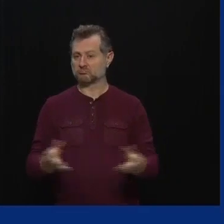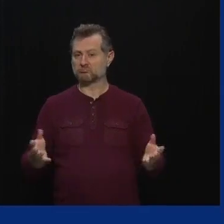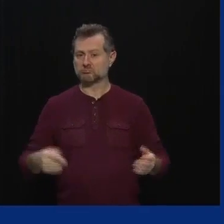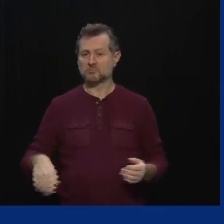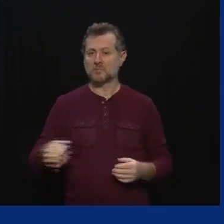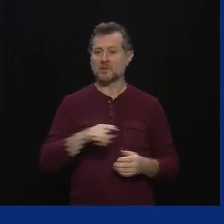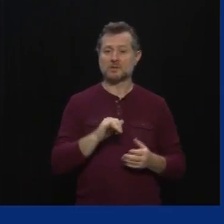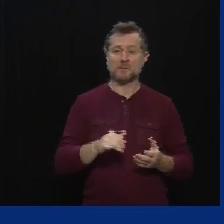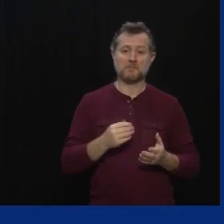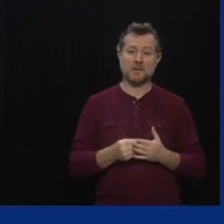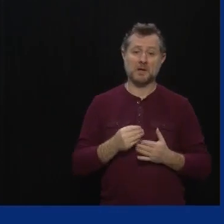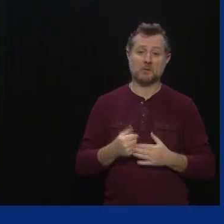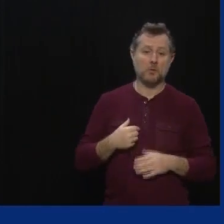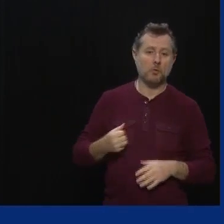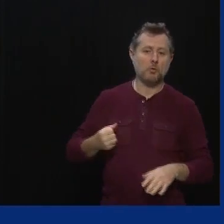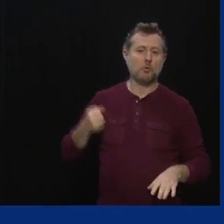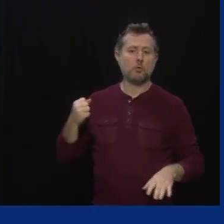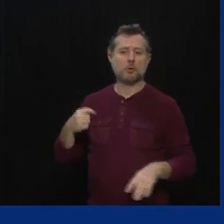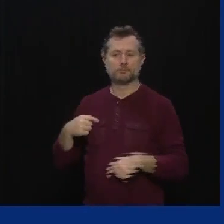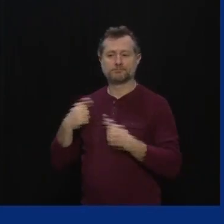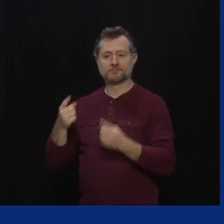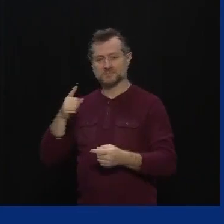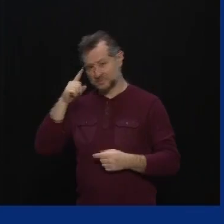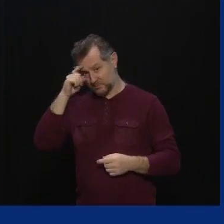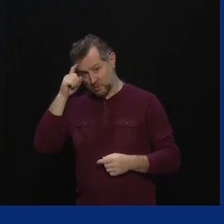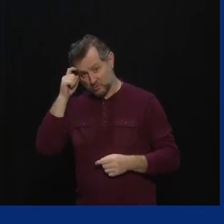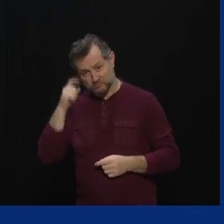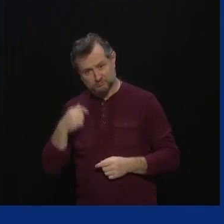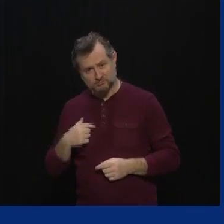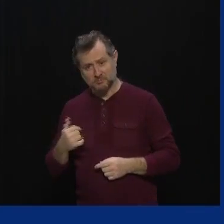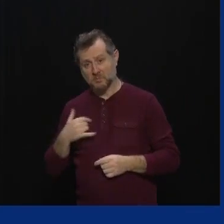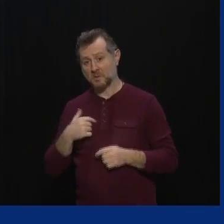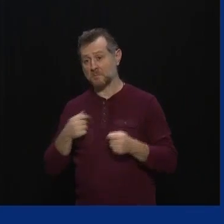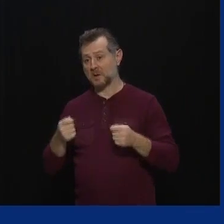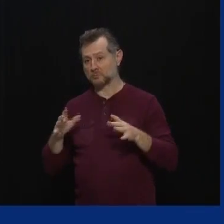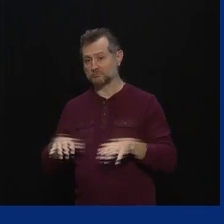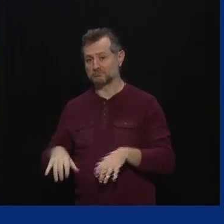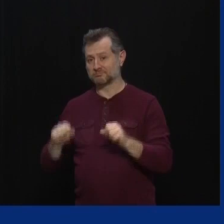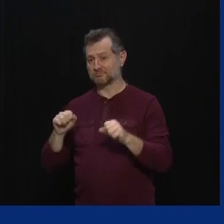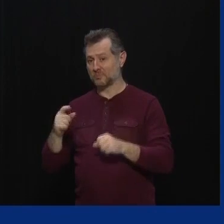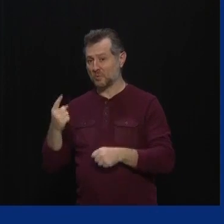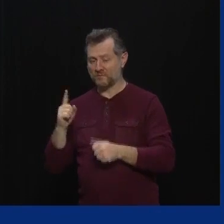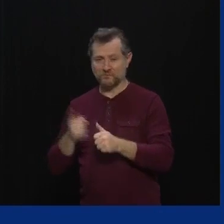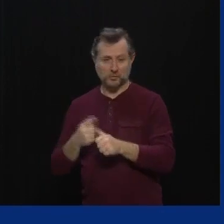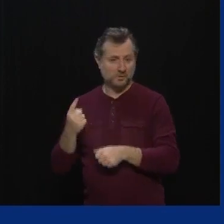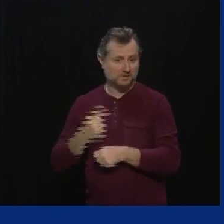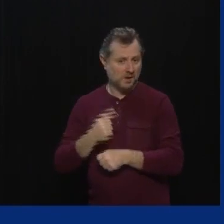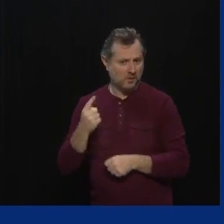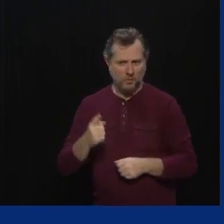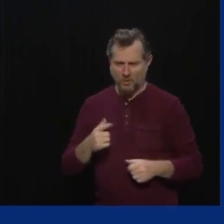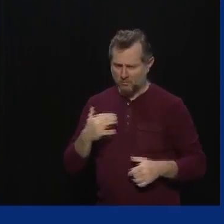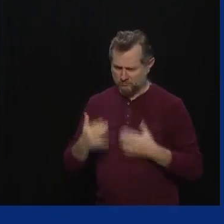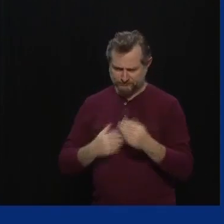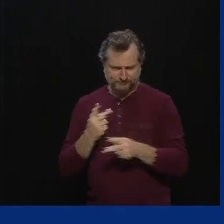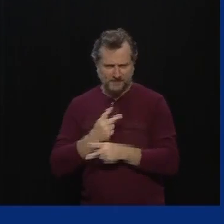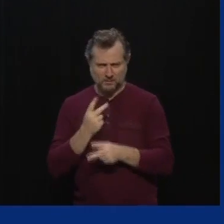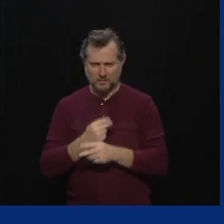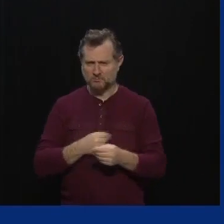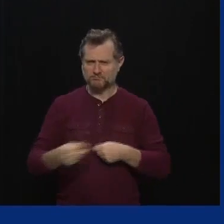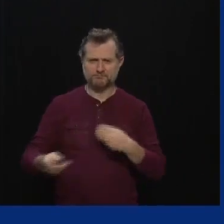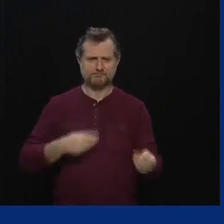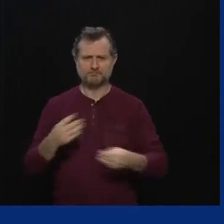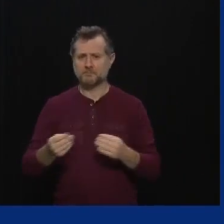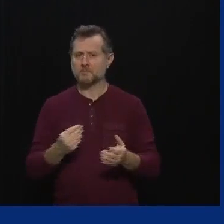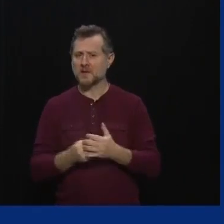of people to solve this problem day one in my administration. The money is out, the money is making a difference, and we're certainly looking to see what's going